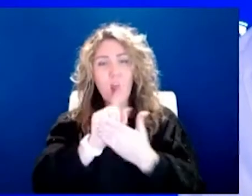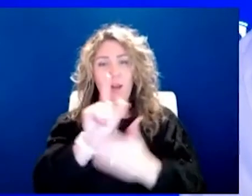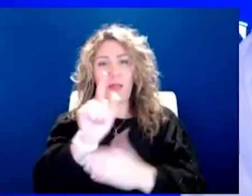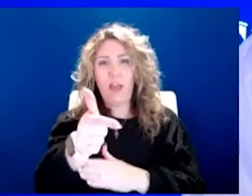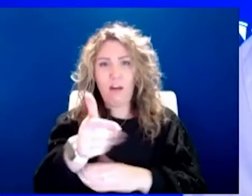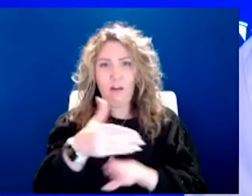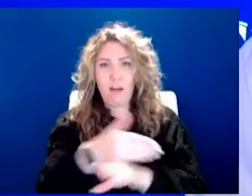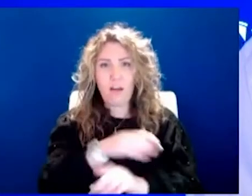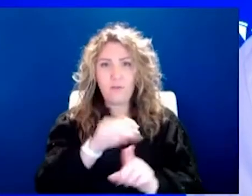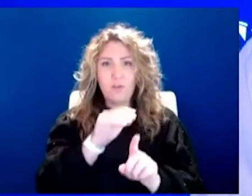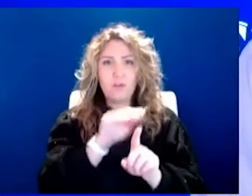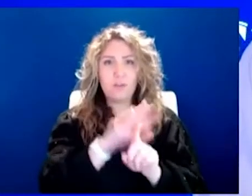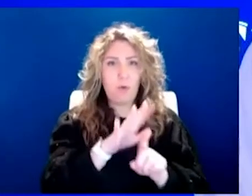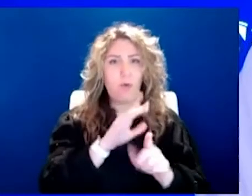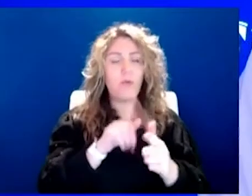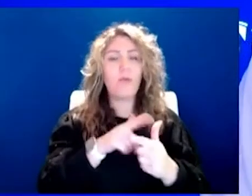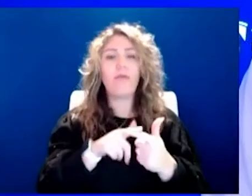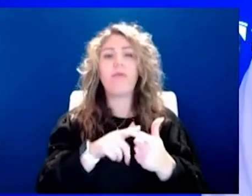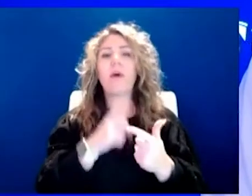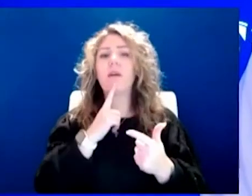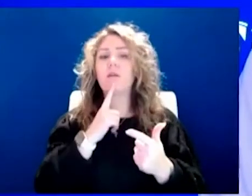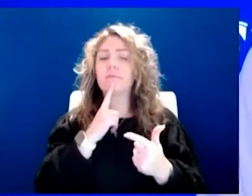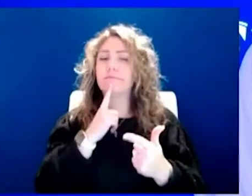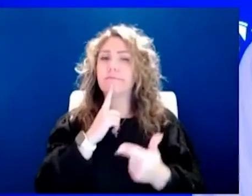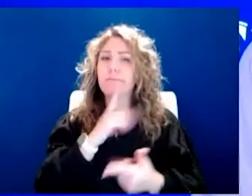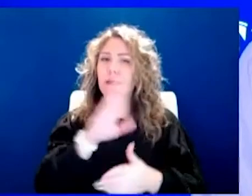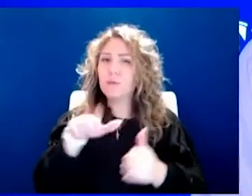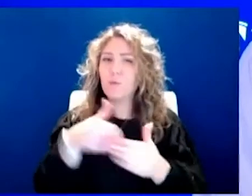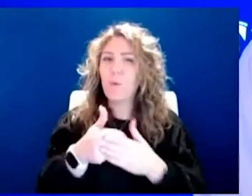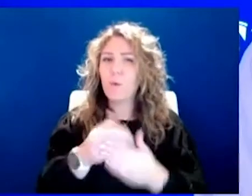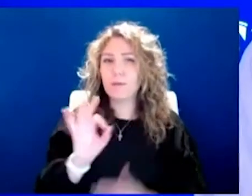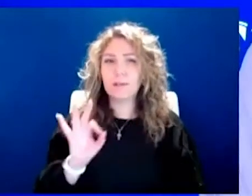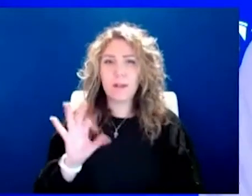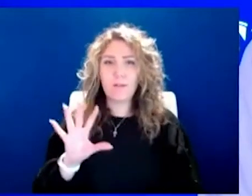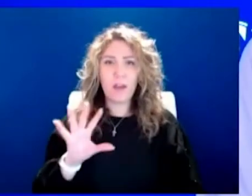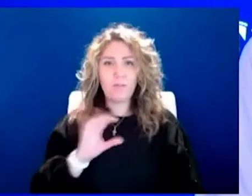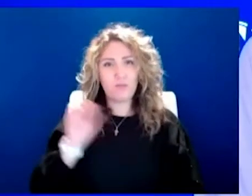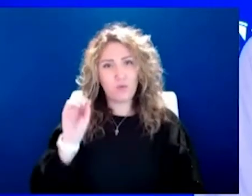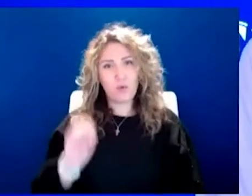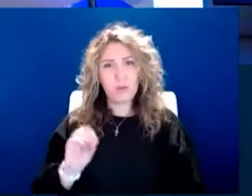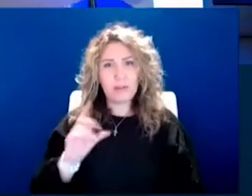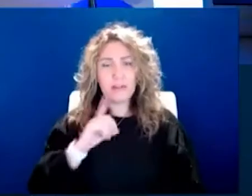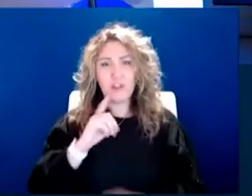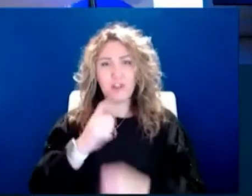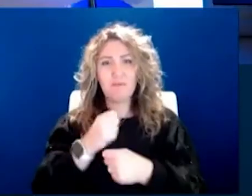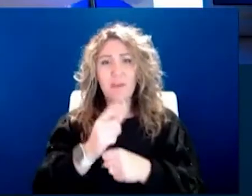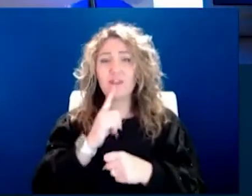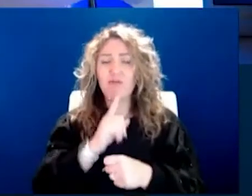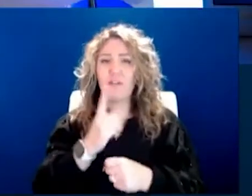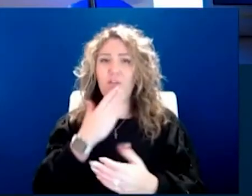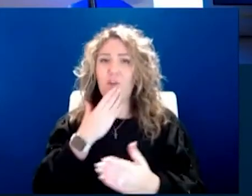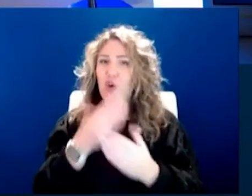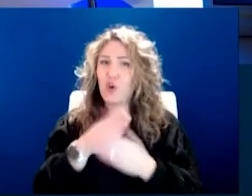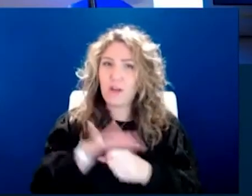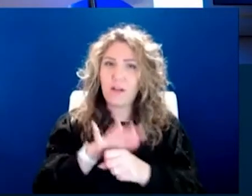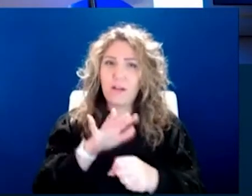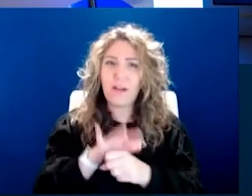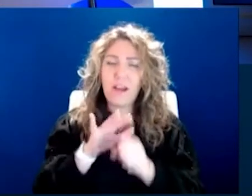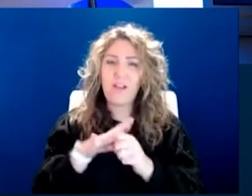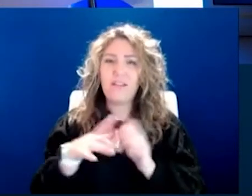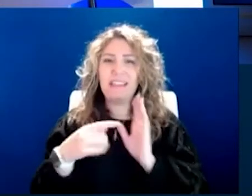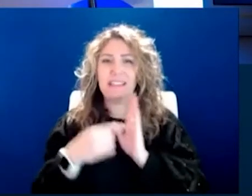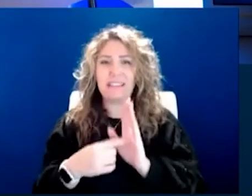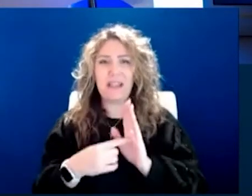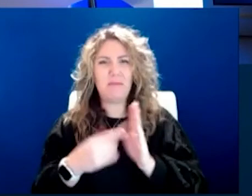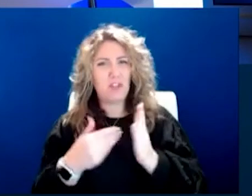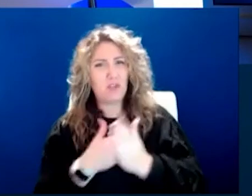you're positive. But overall, I think it's about 95%. Just make sure you're getting a good sample. All right, Pat also wants to know, is there a new Omicron